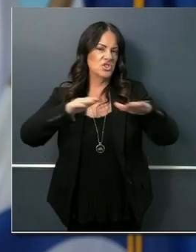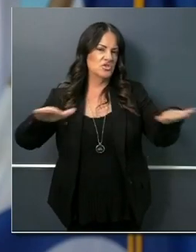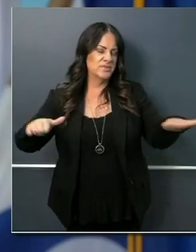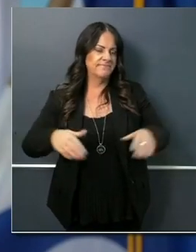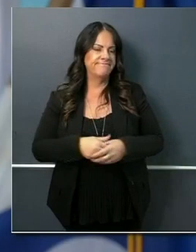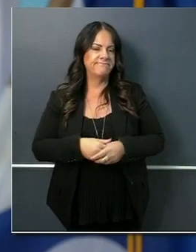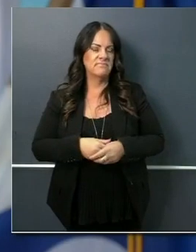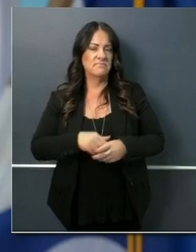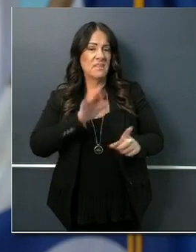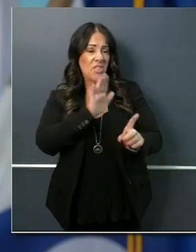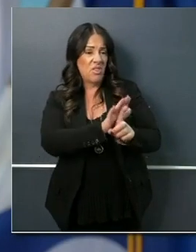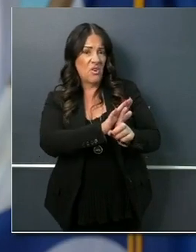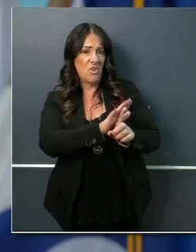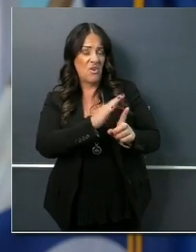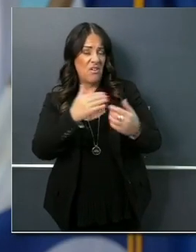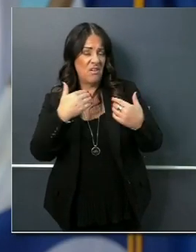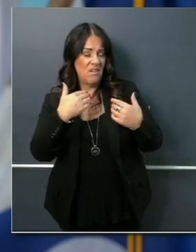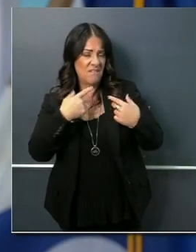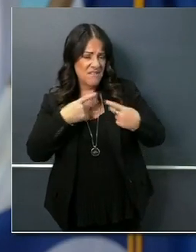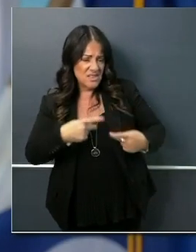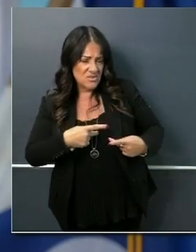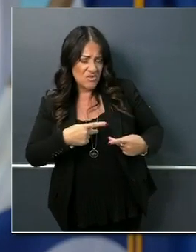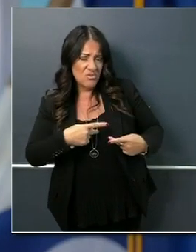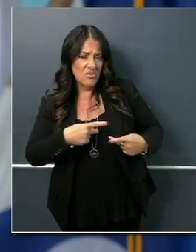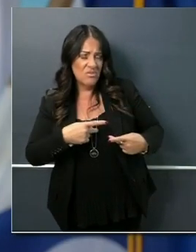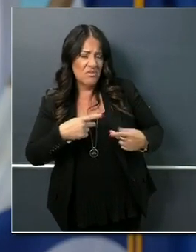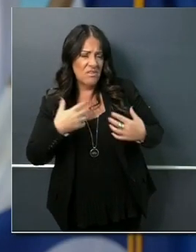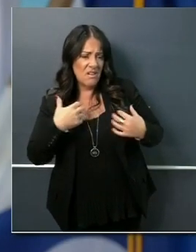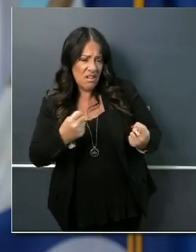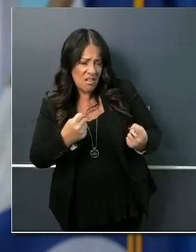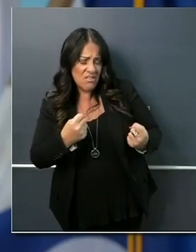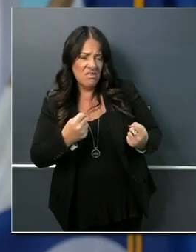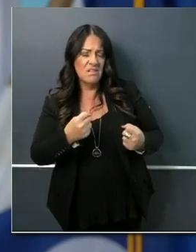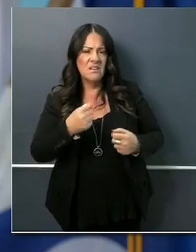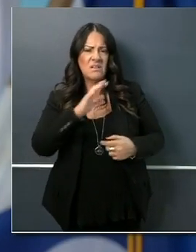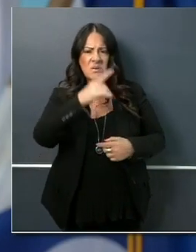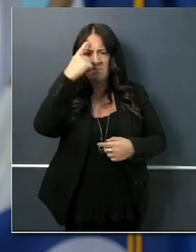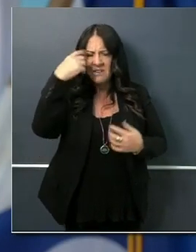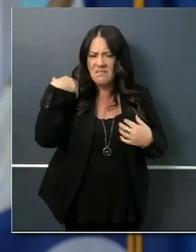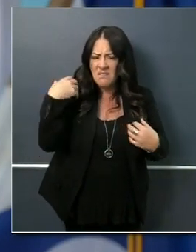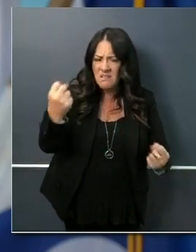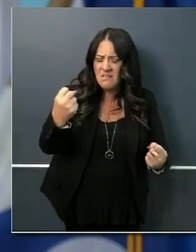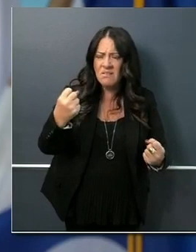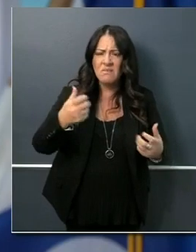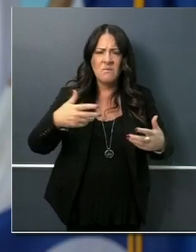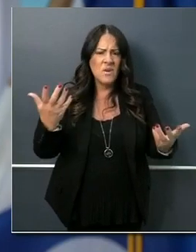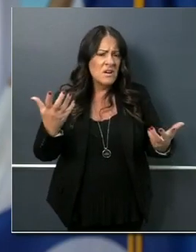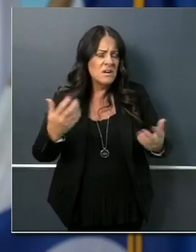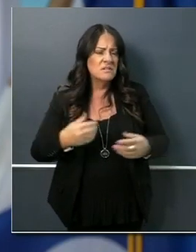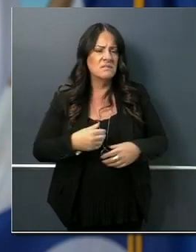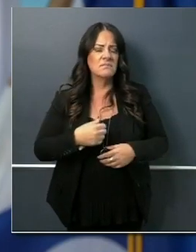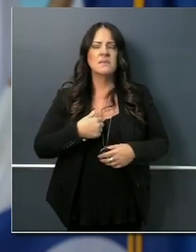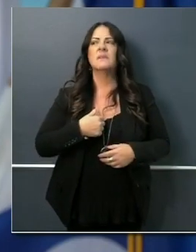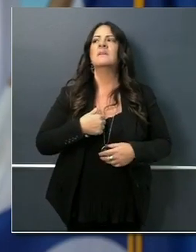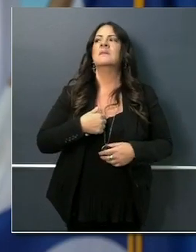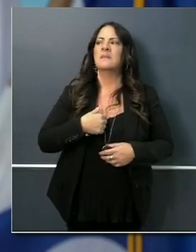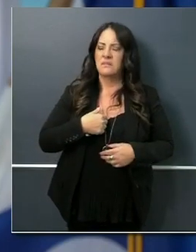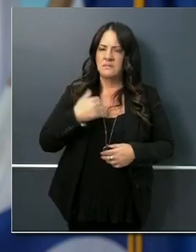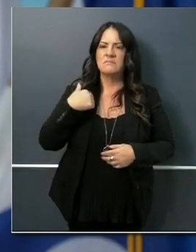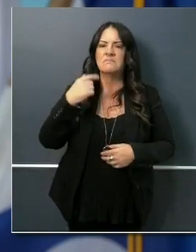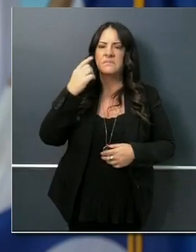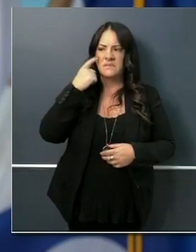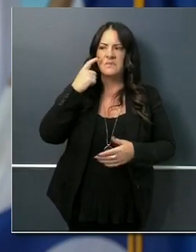physical health issues and mental health issues. We were very pleased by the outstanding leadership and partnerships that we were able to